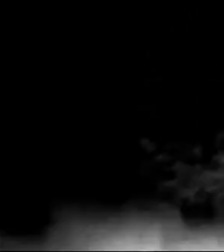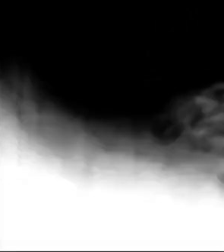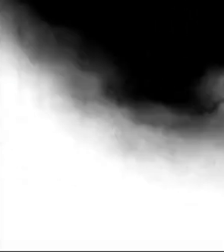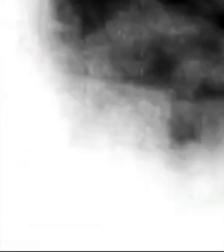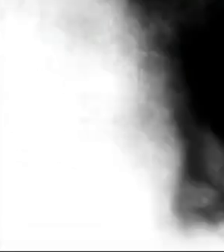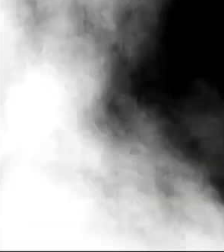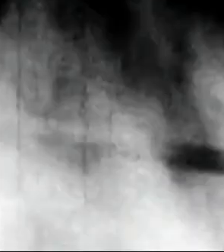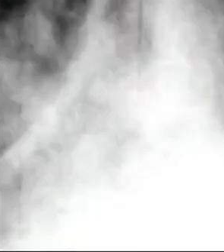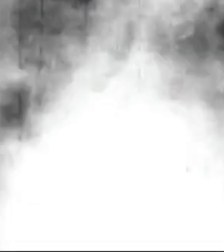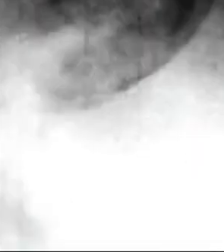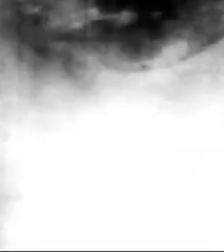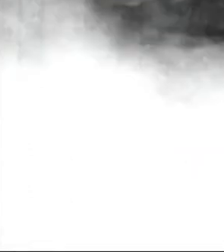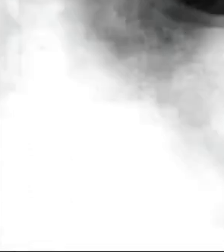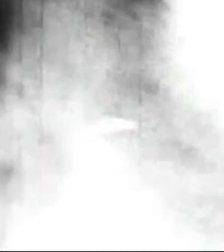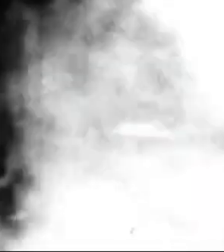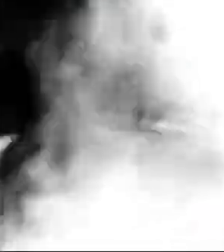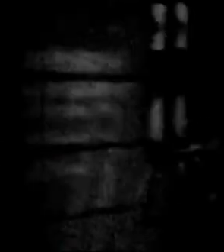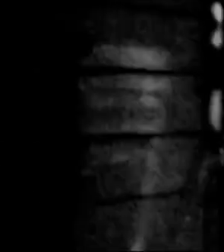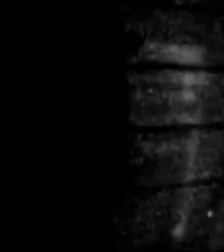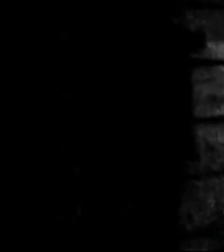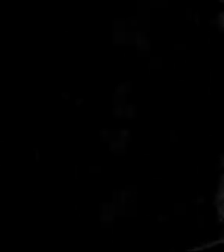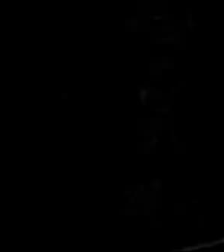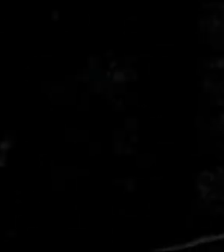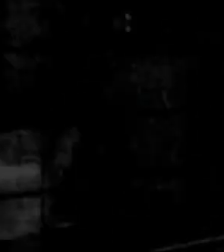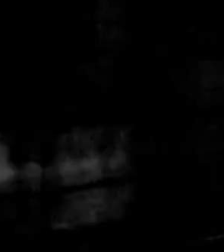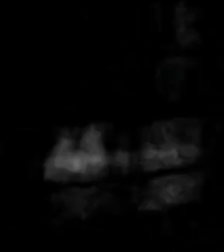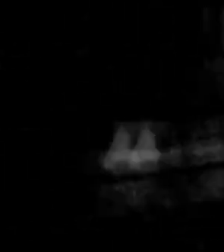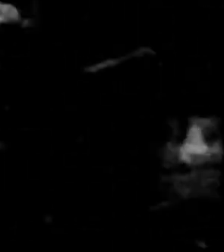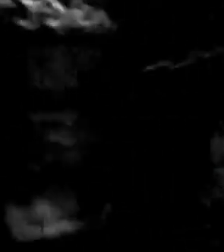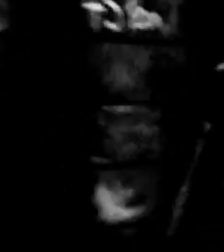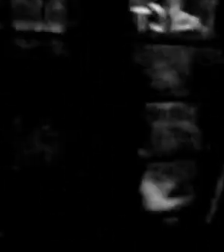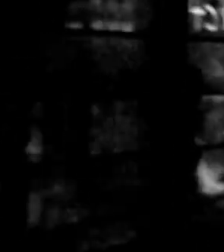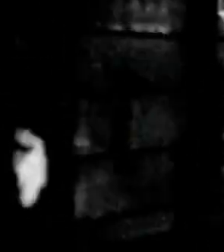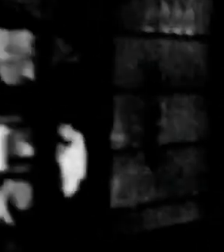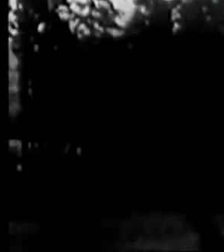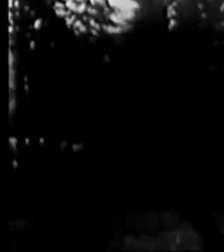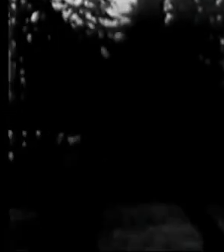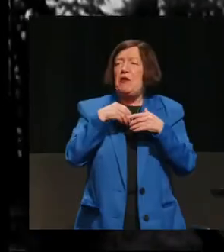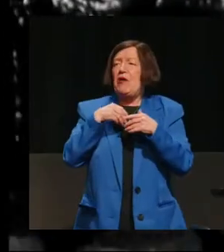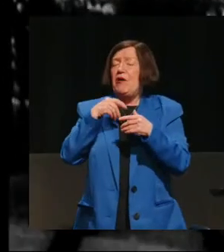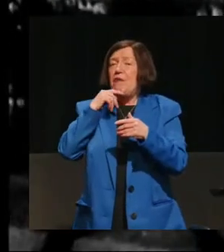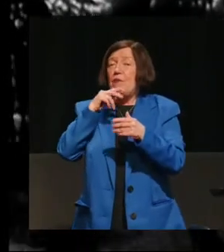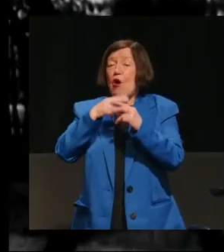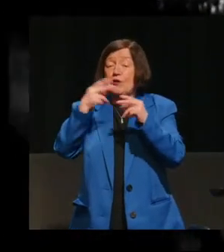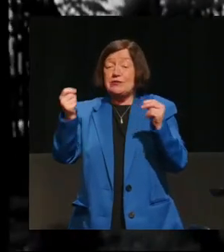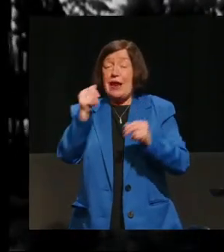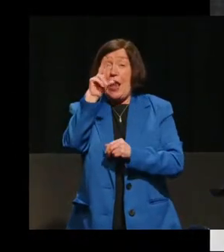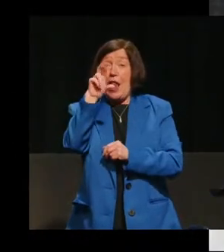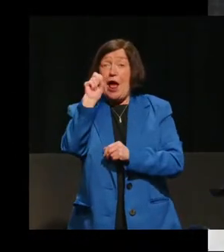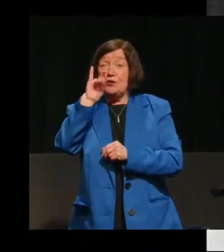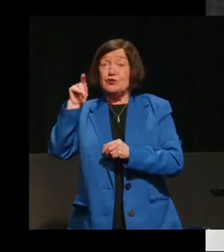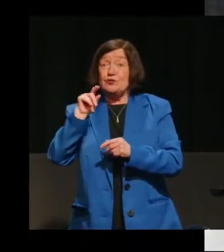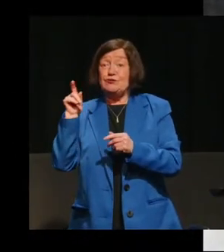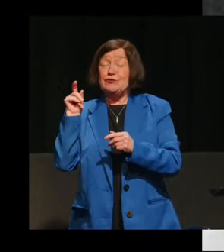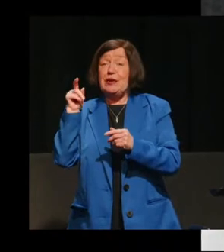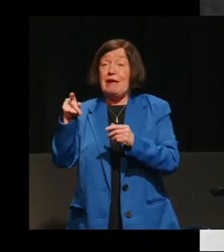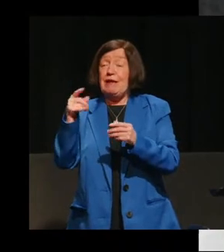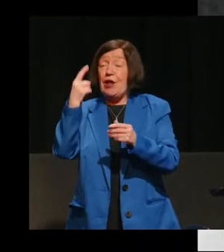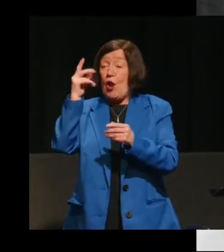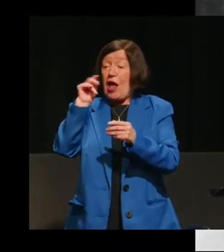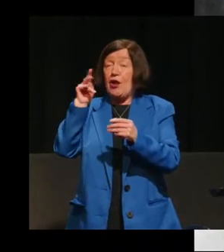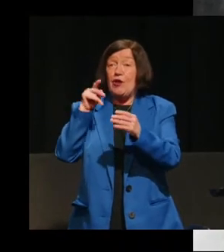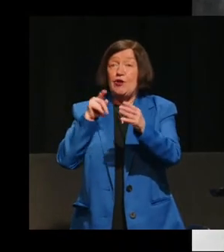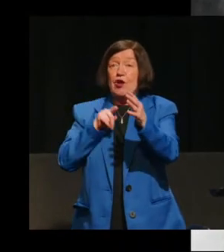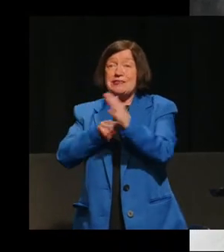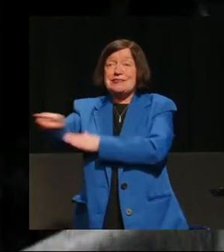There were rumors that some people were shot, but until Alfred Wetzler escaped